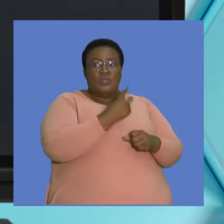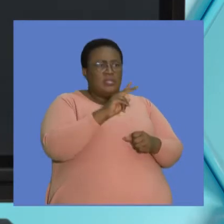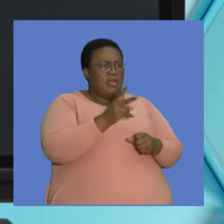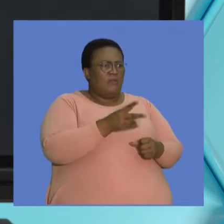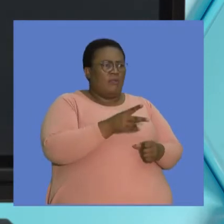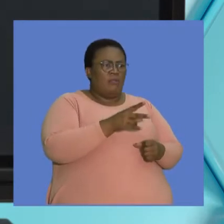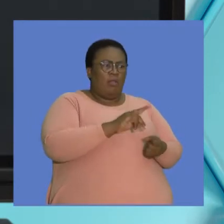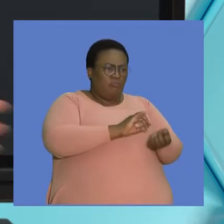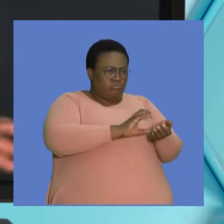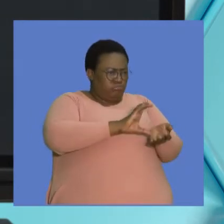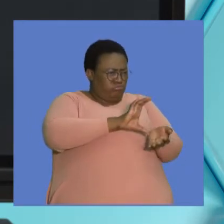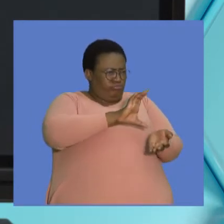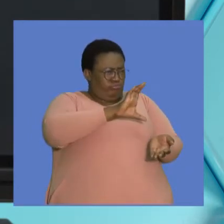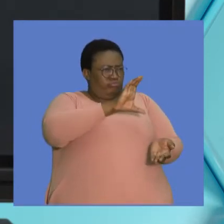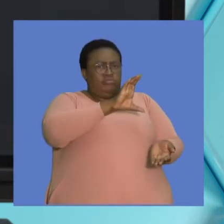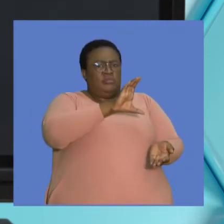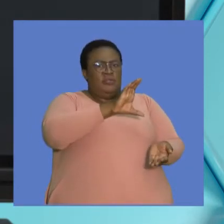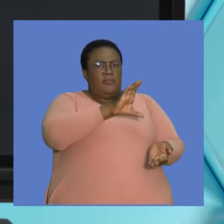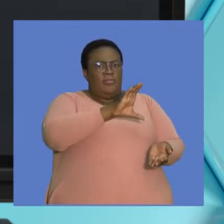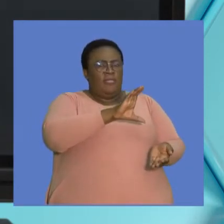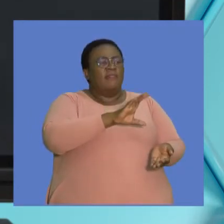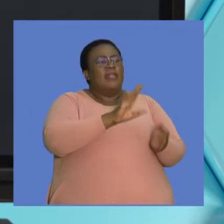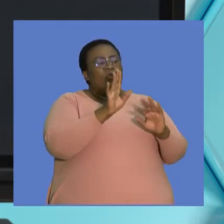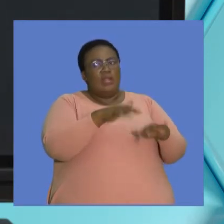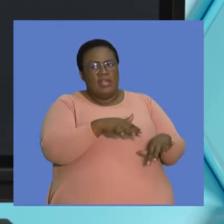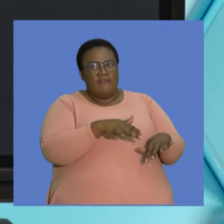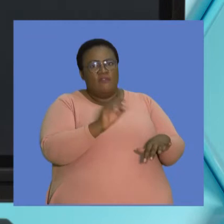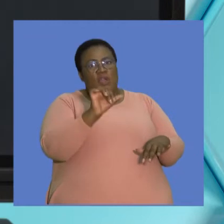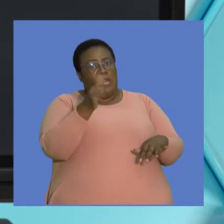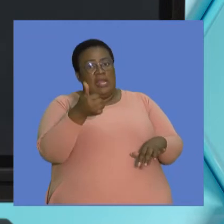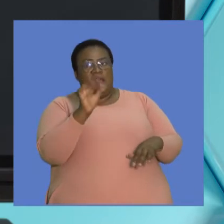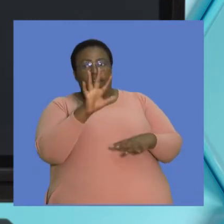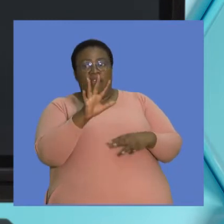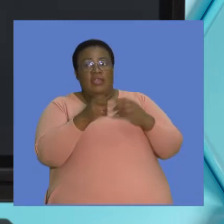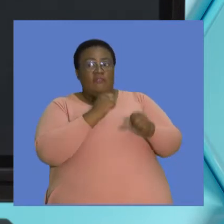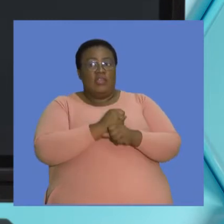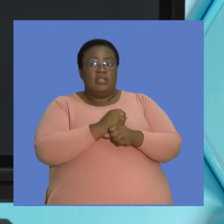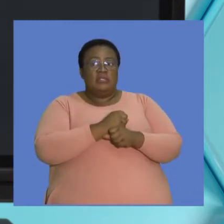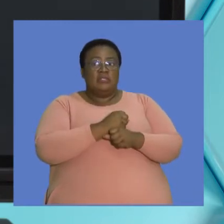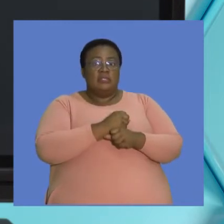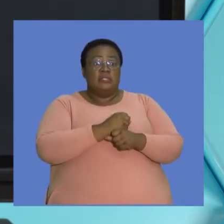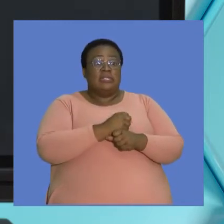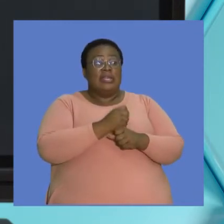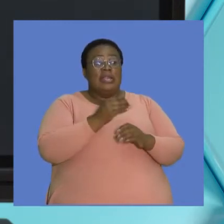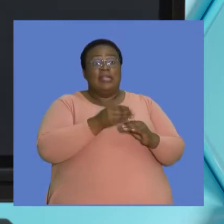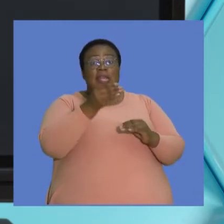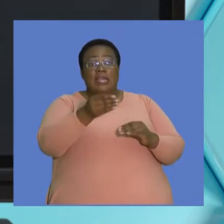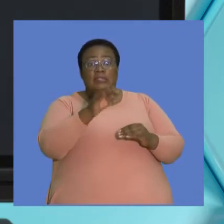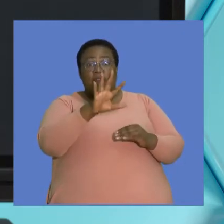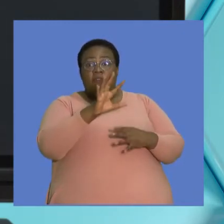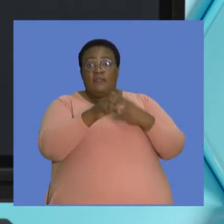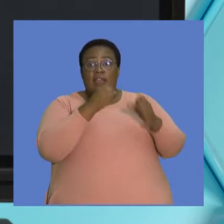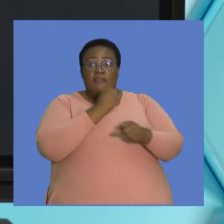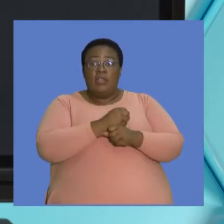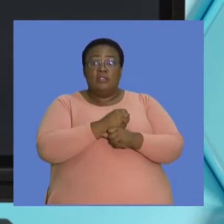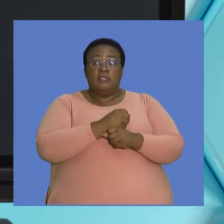5 years, you find that you are gaining money and all of that, and then leave it again for the next other 5 years, you find that in the next